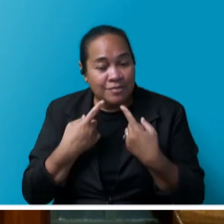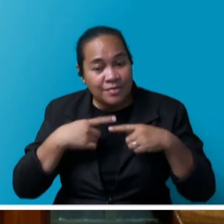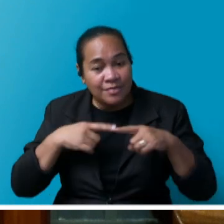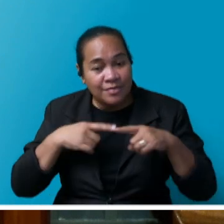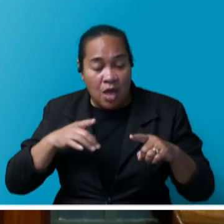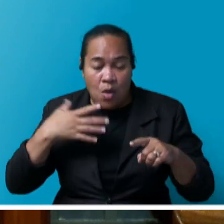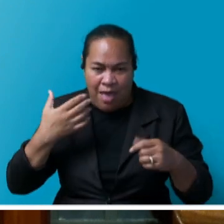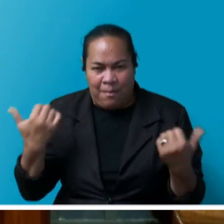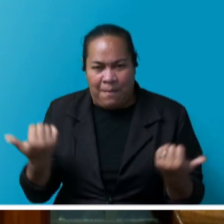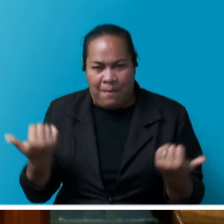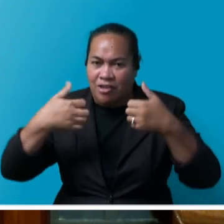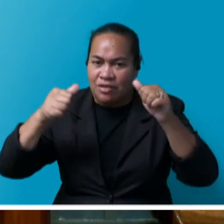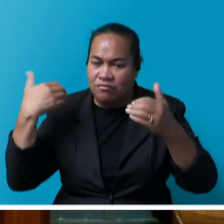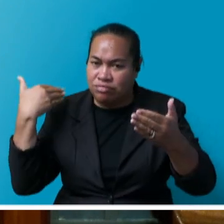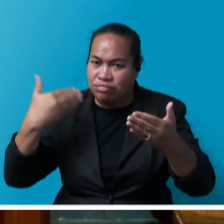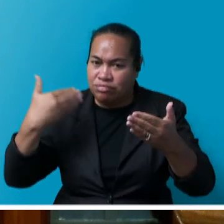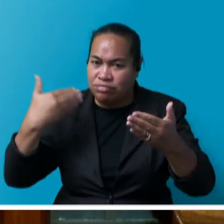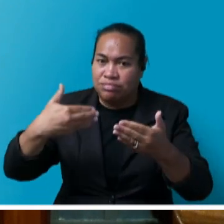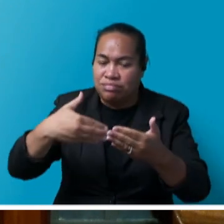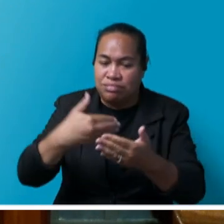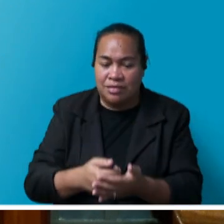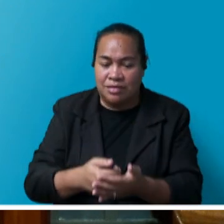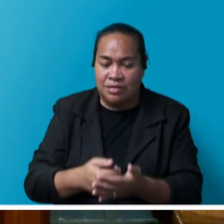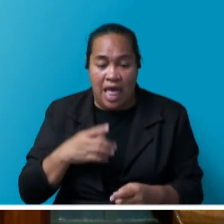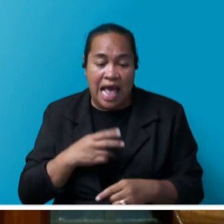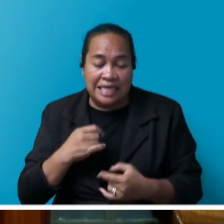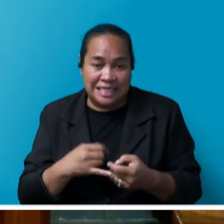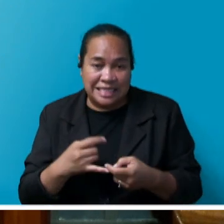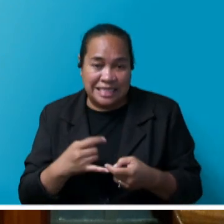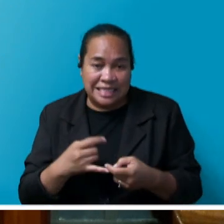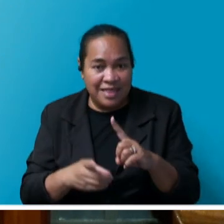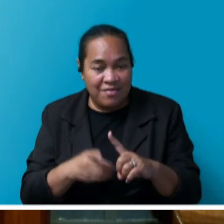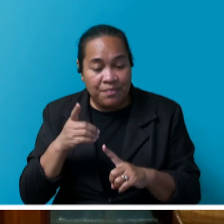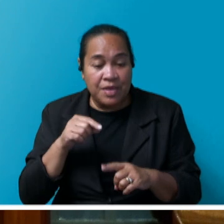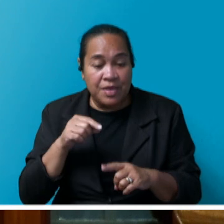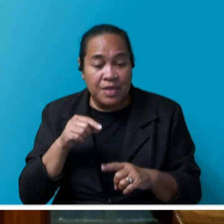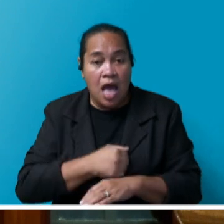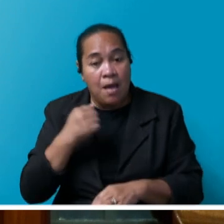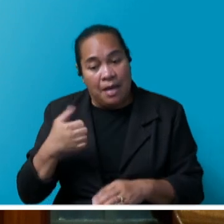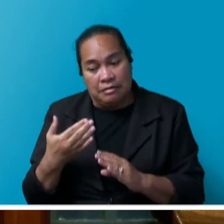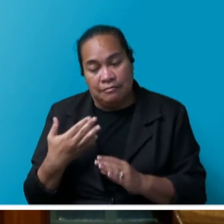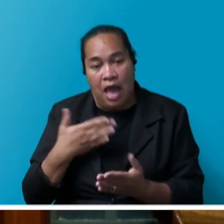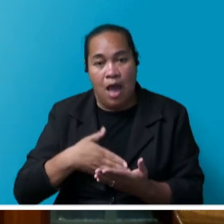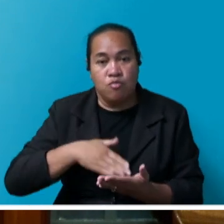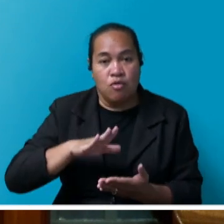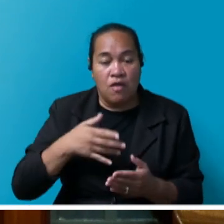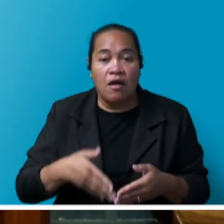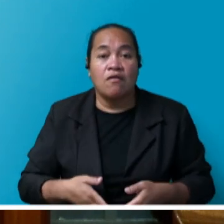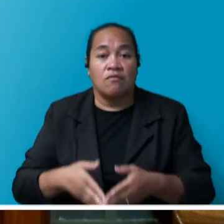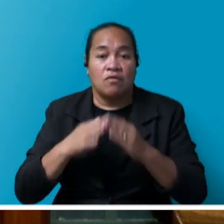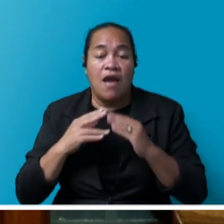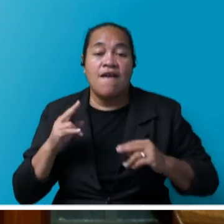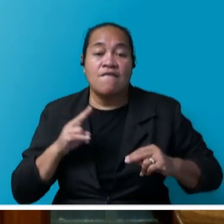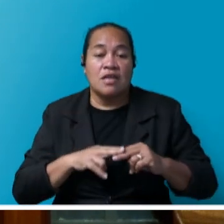journey towards sustainable tourism development. Cabinet has recently approved the formulation of Fiji's